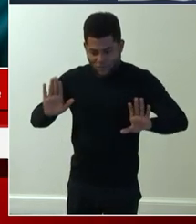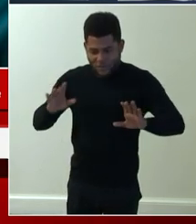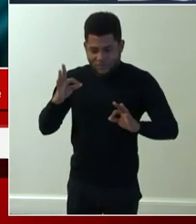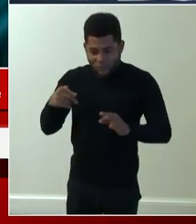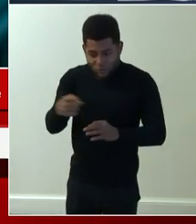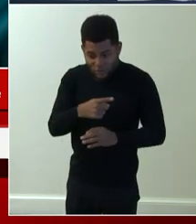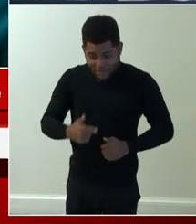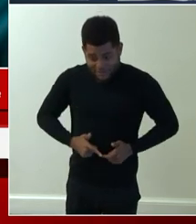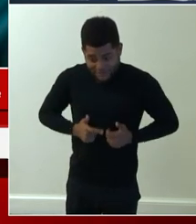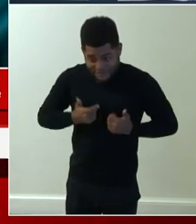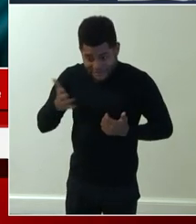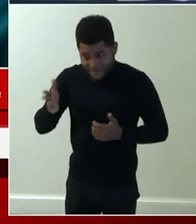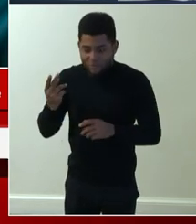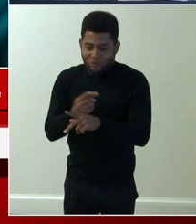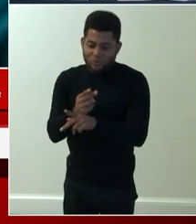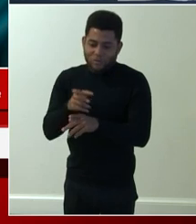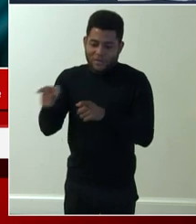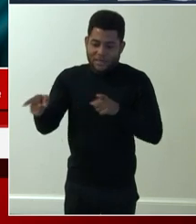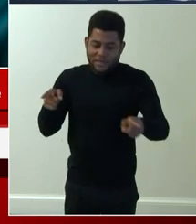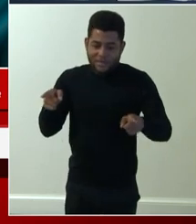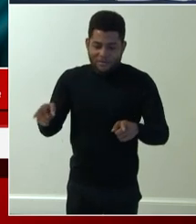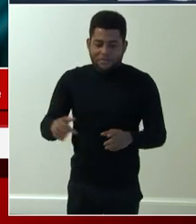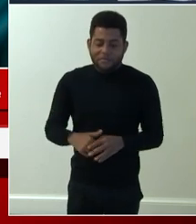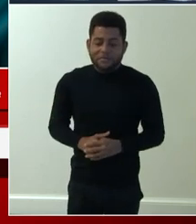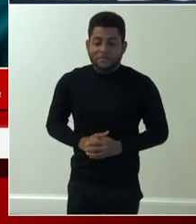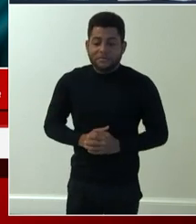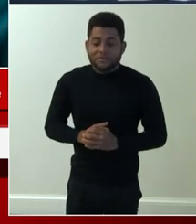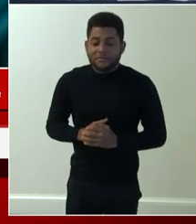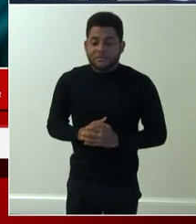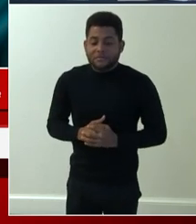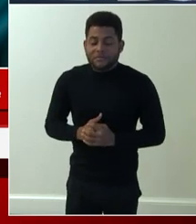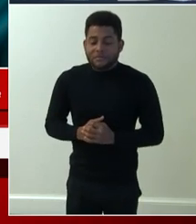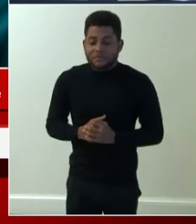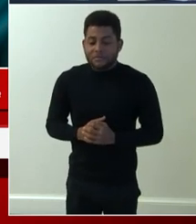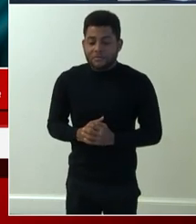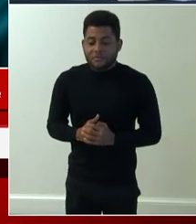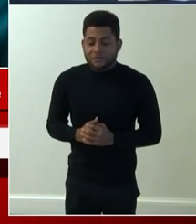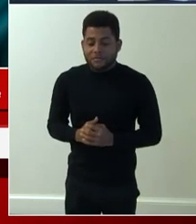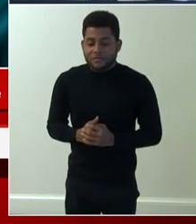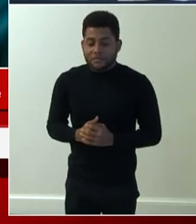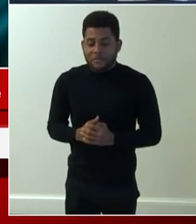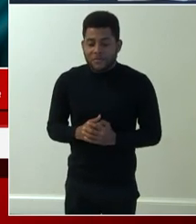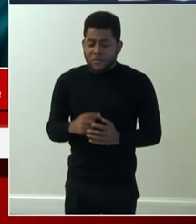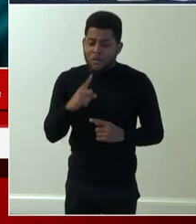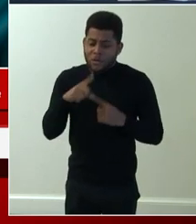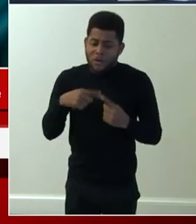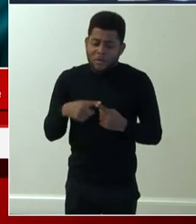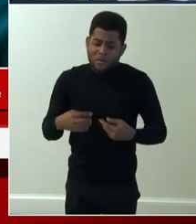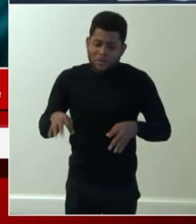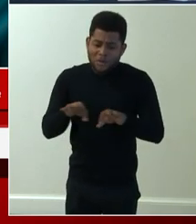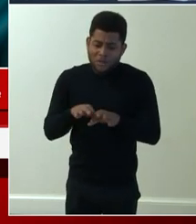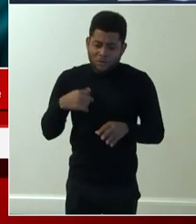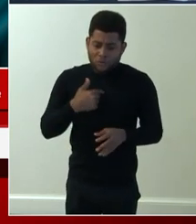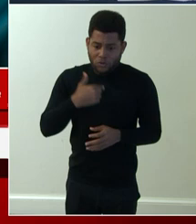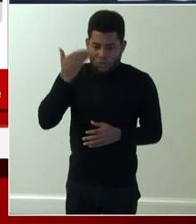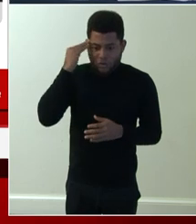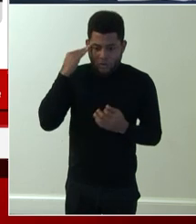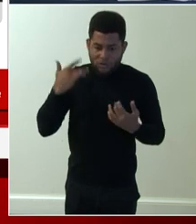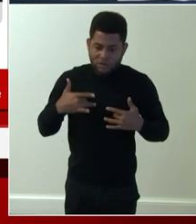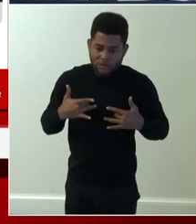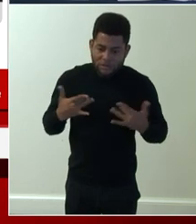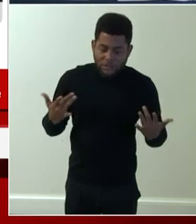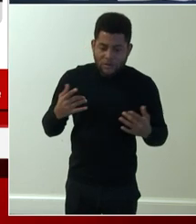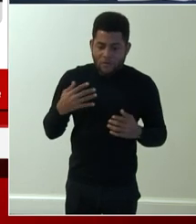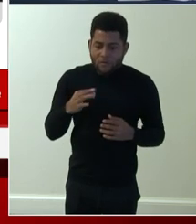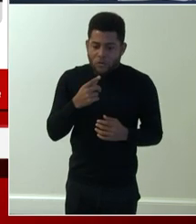home jurisdiction for those kits. So as I talked about, it's important for us to know the status of who is testing